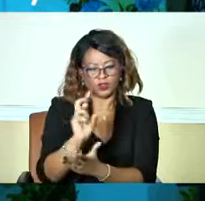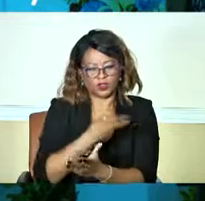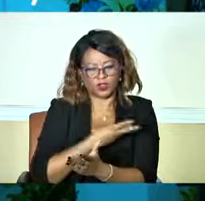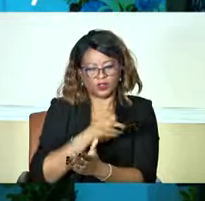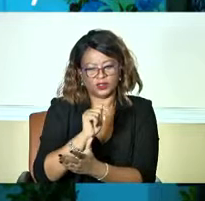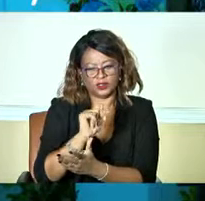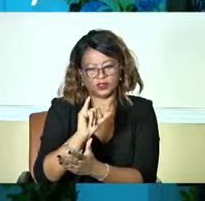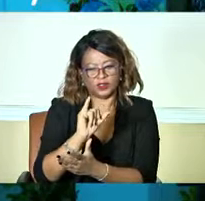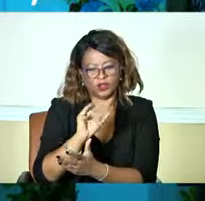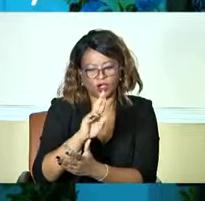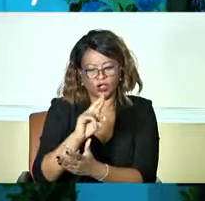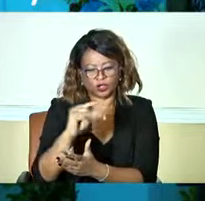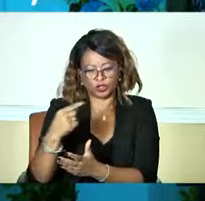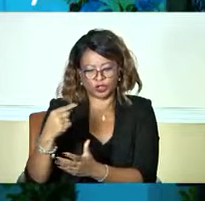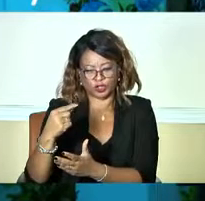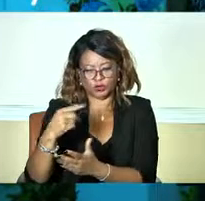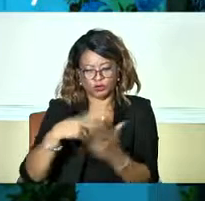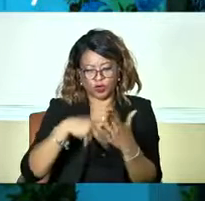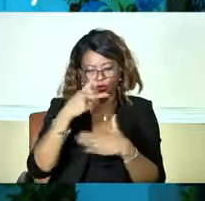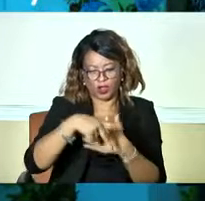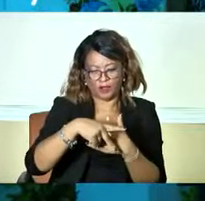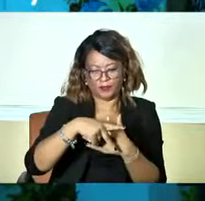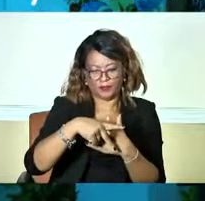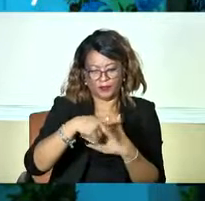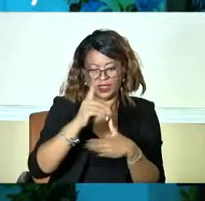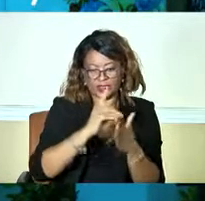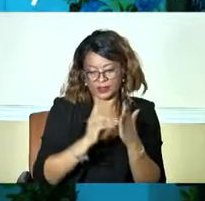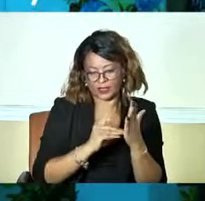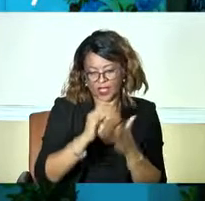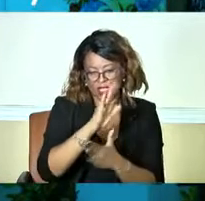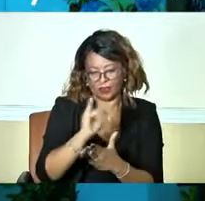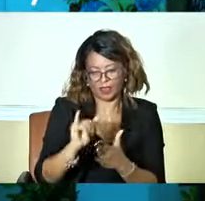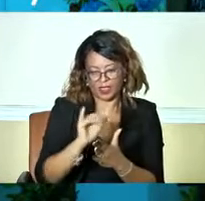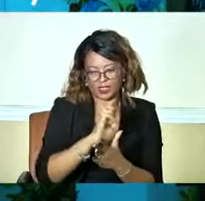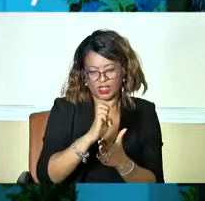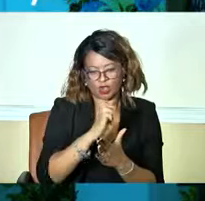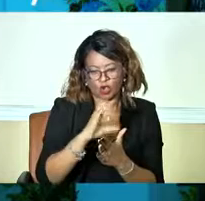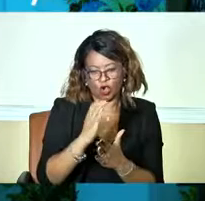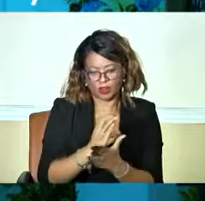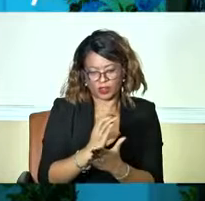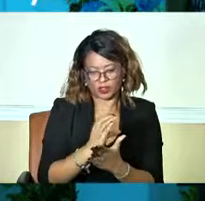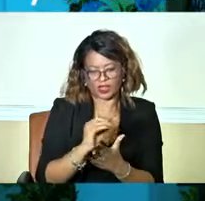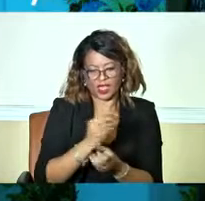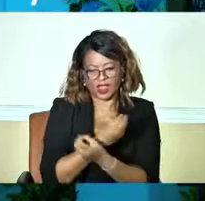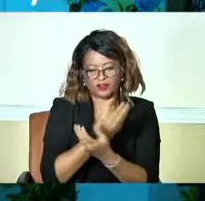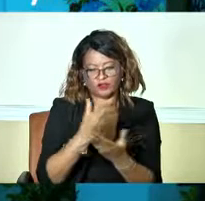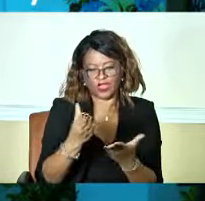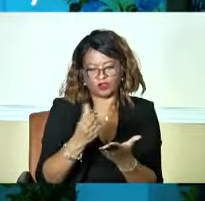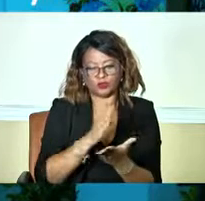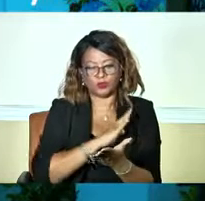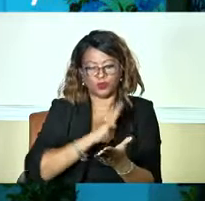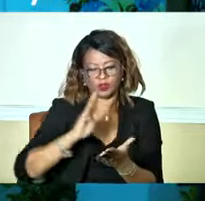it the TIG program, designed by the E-Commerce Advisory Board.